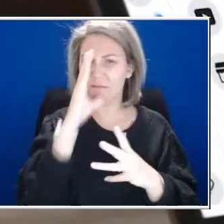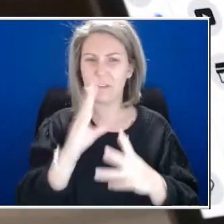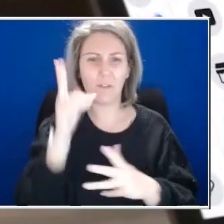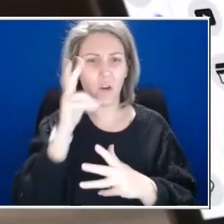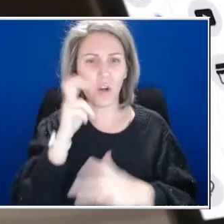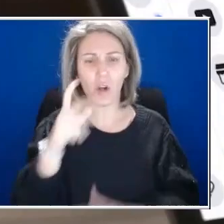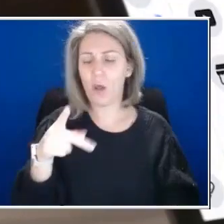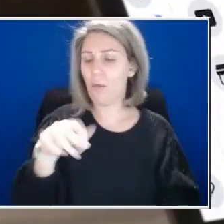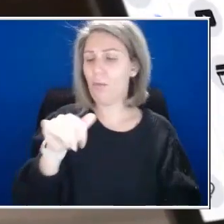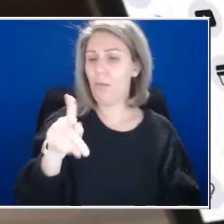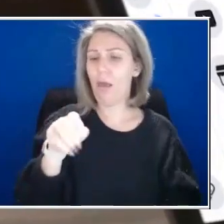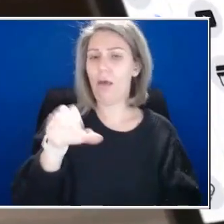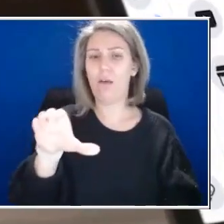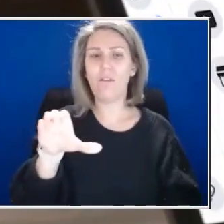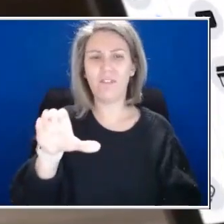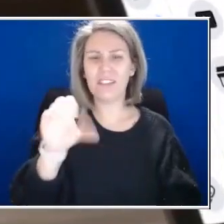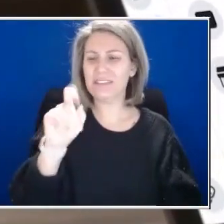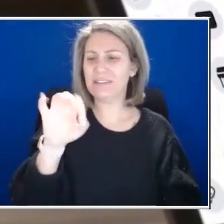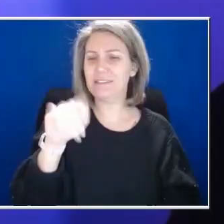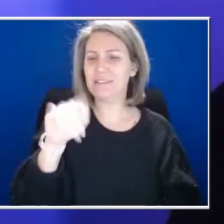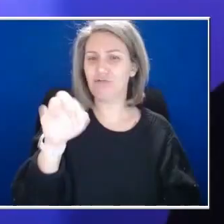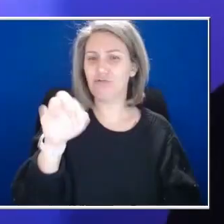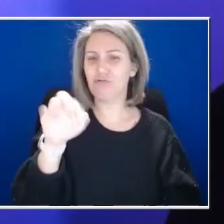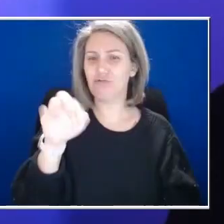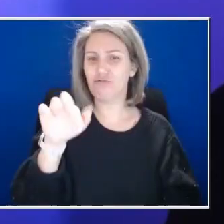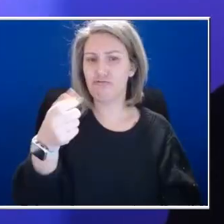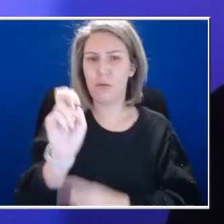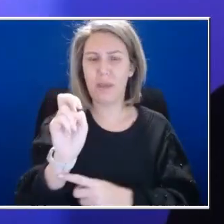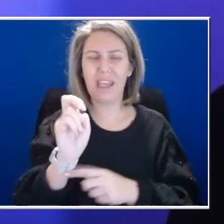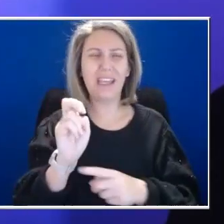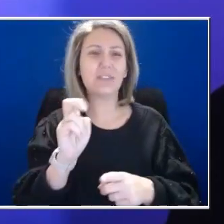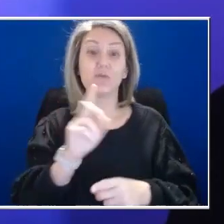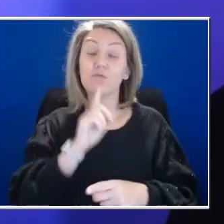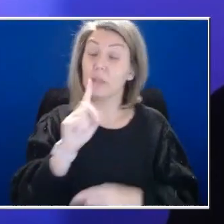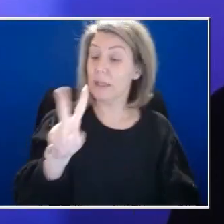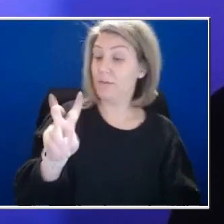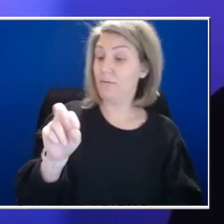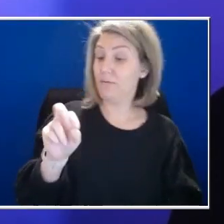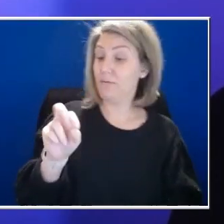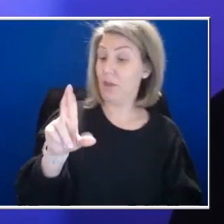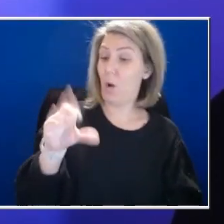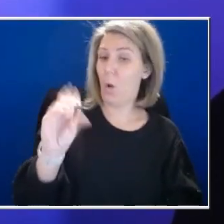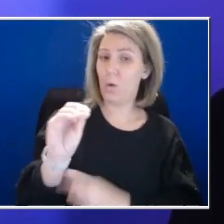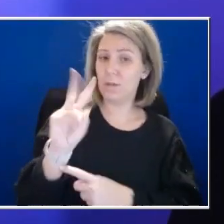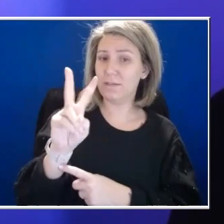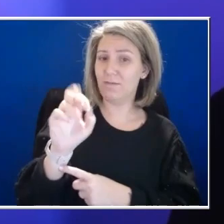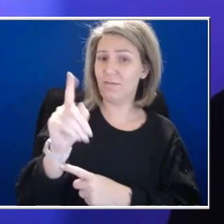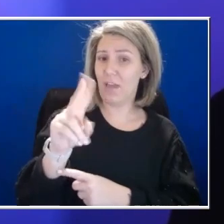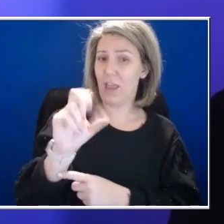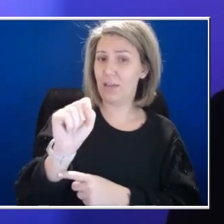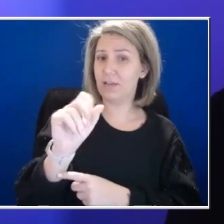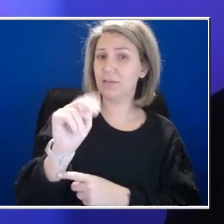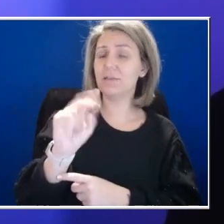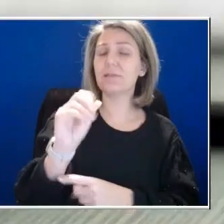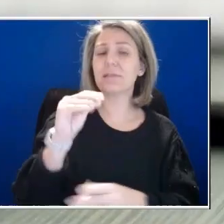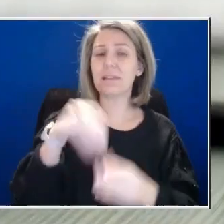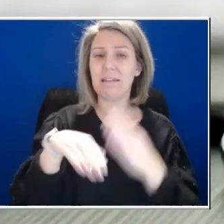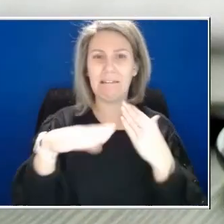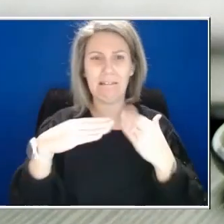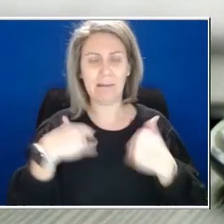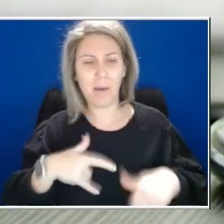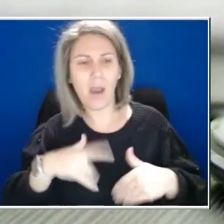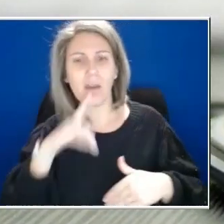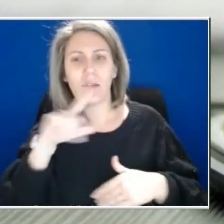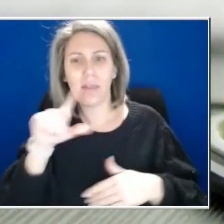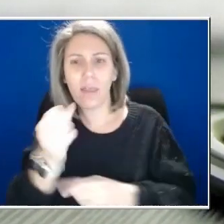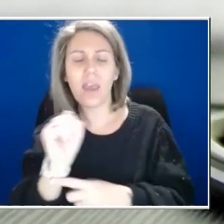simplest terms, varicose veins in the pelvis. What I found was a community of tens of thousands of women. She